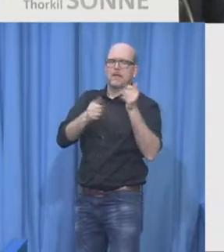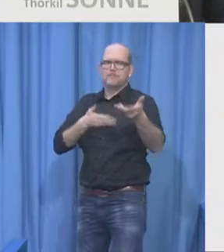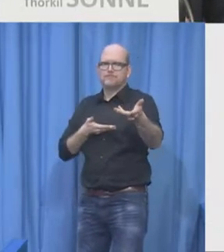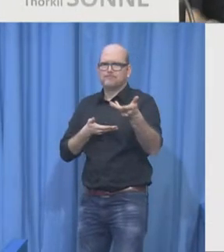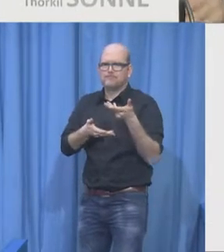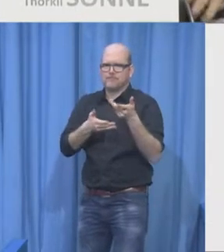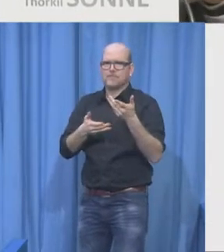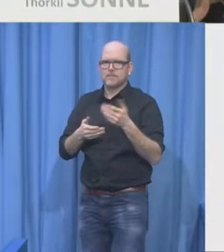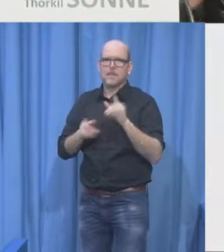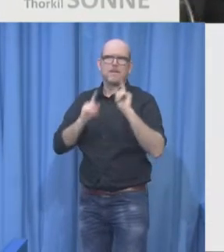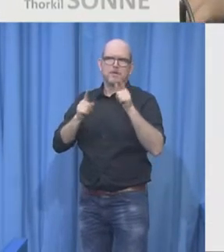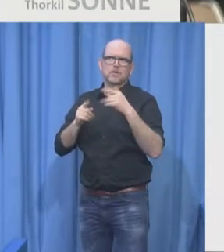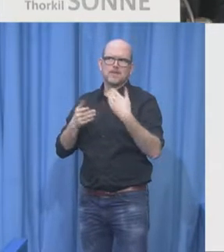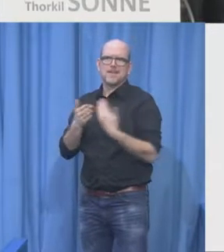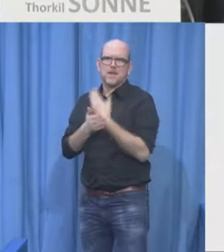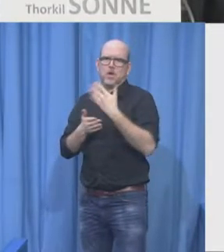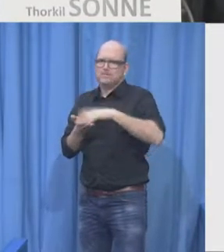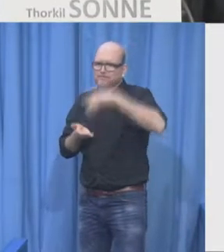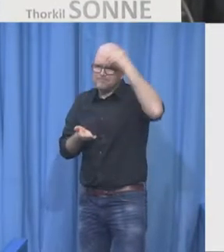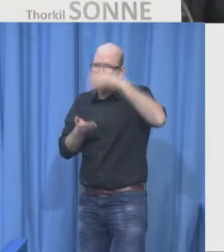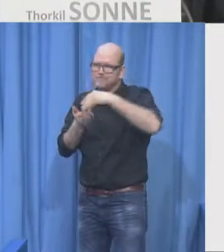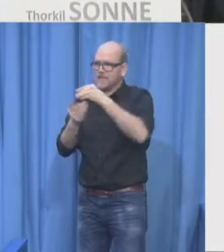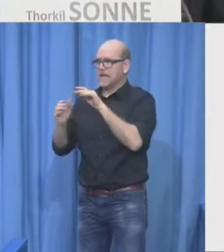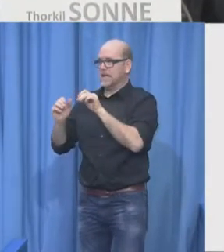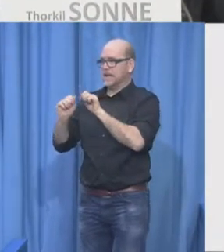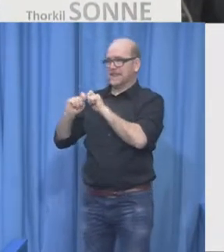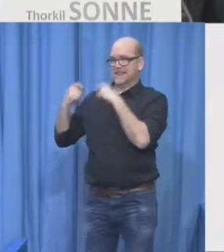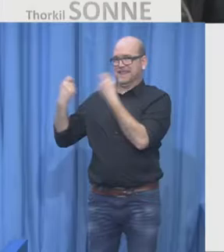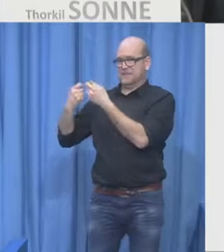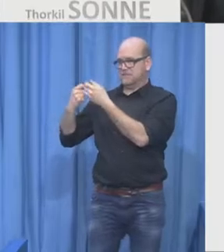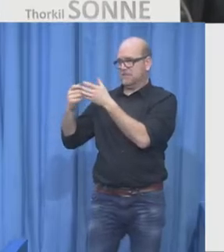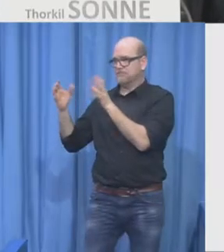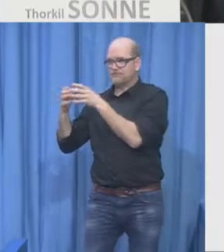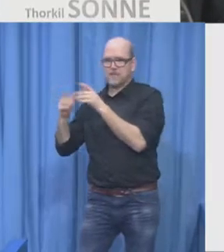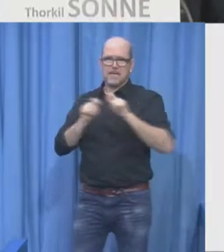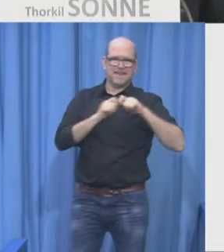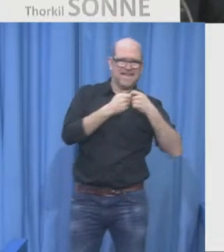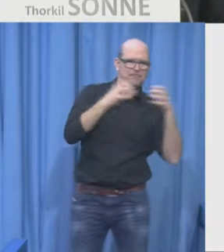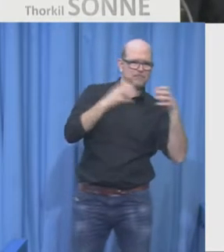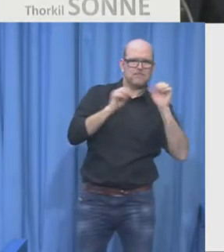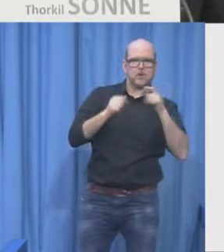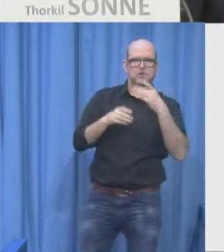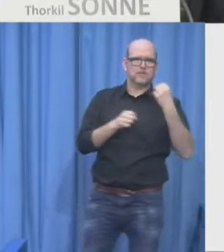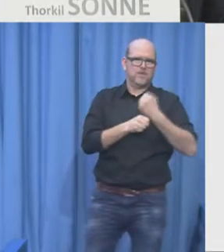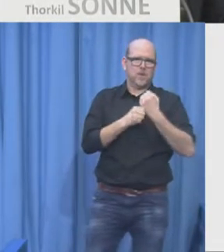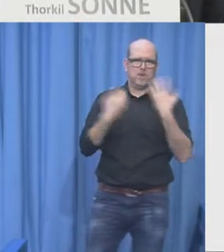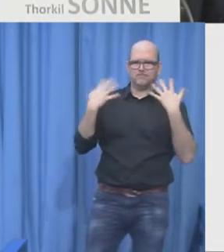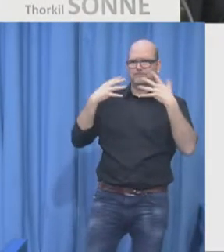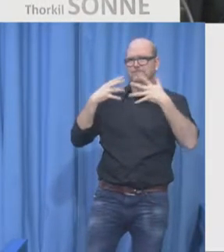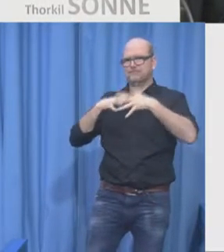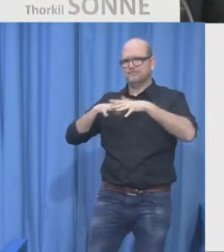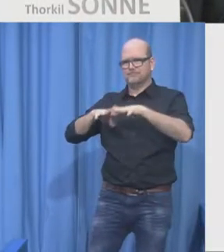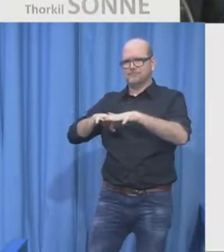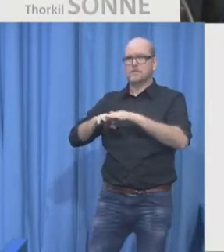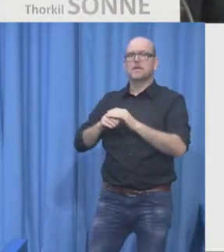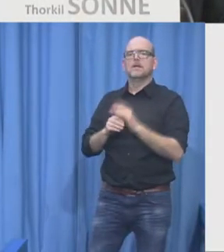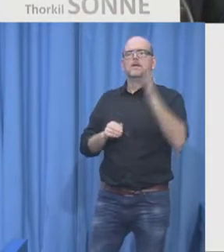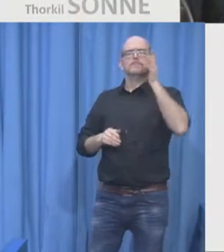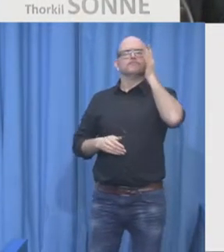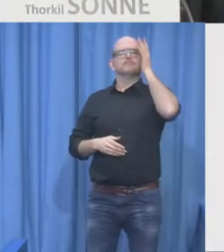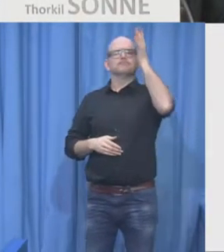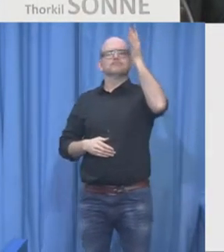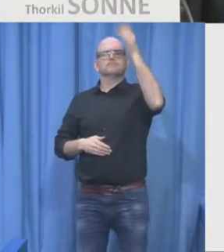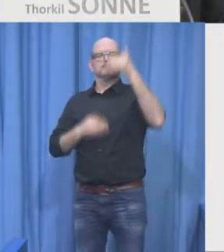We are working teams in companies. Over the next 10 years, we will reach the 1 million jobs